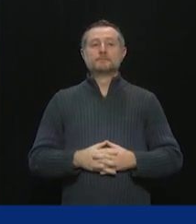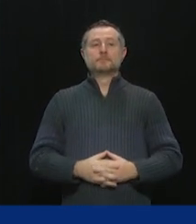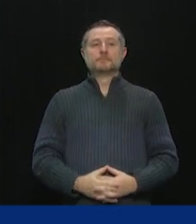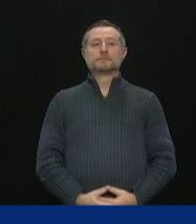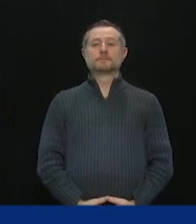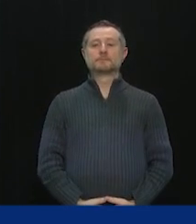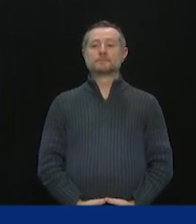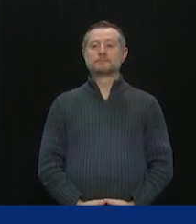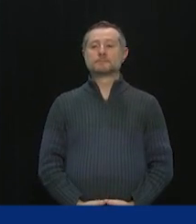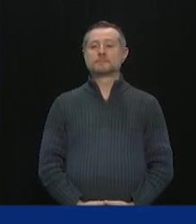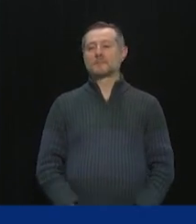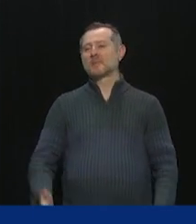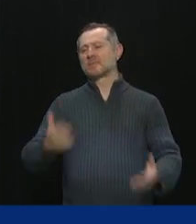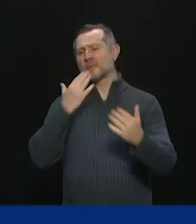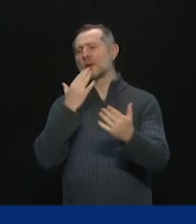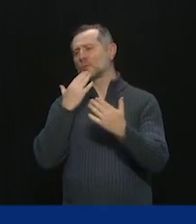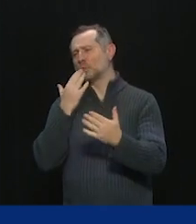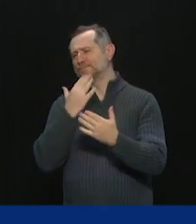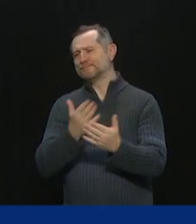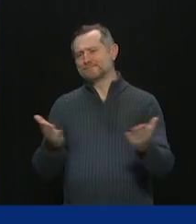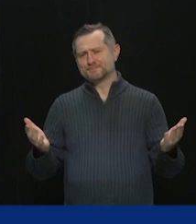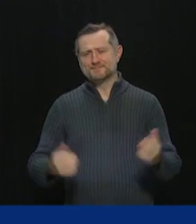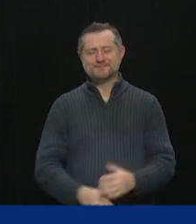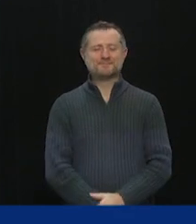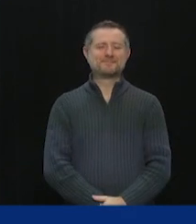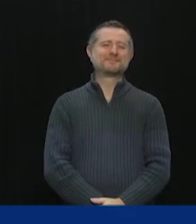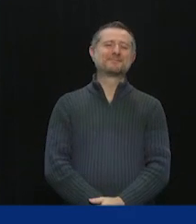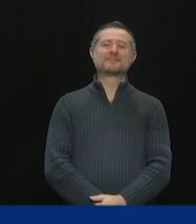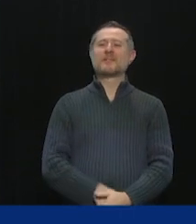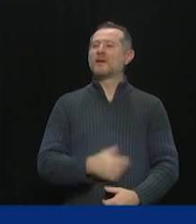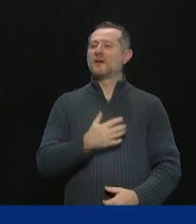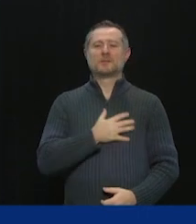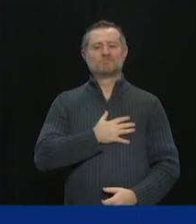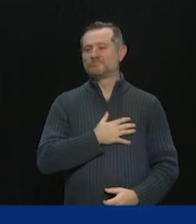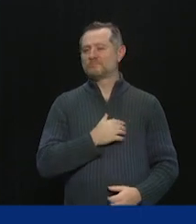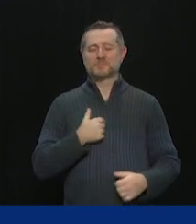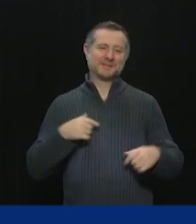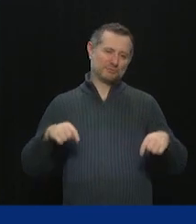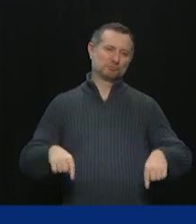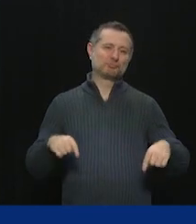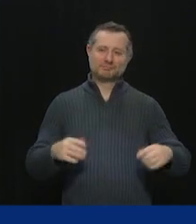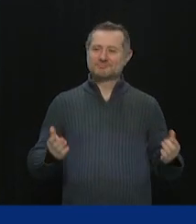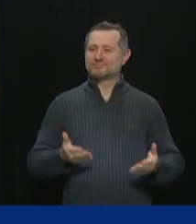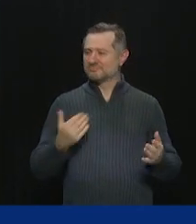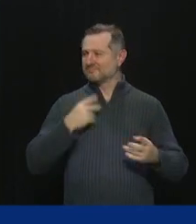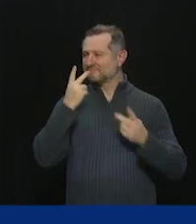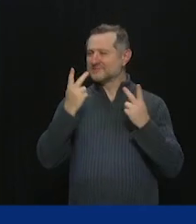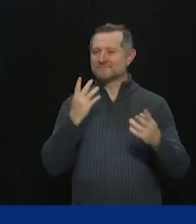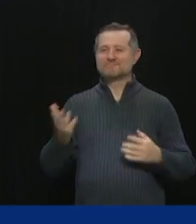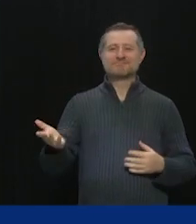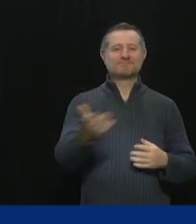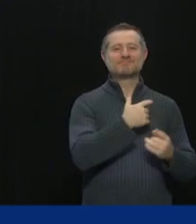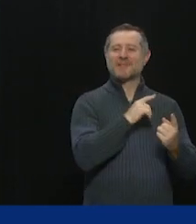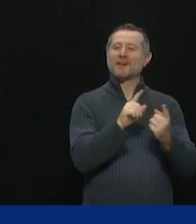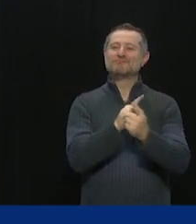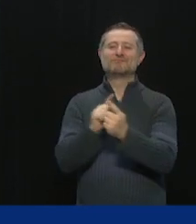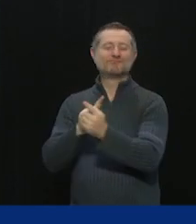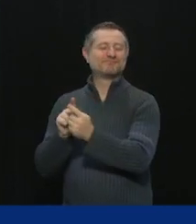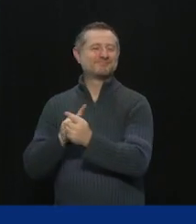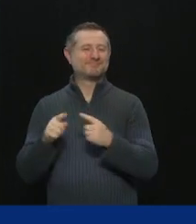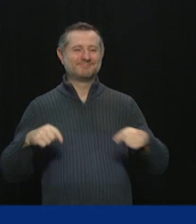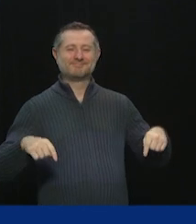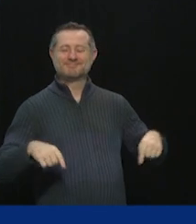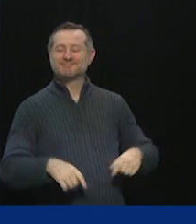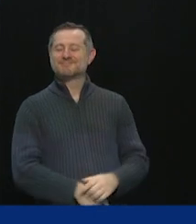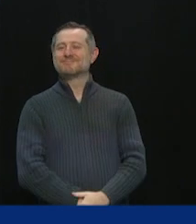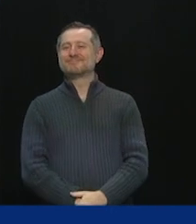Thank you, my friends. It is so heartwarming to be here once again, to see you in person, to know that